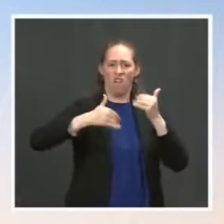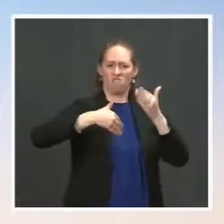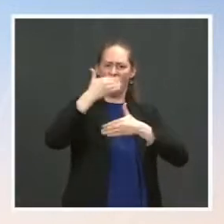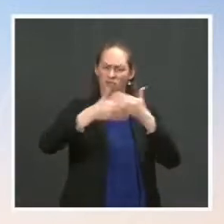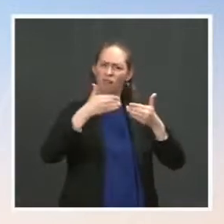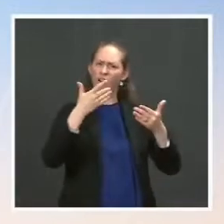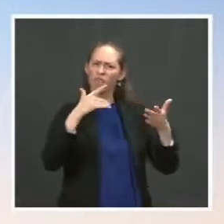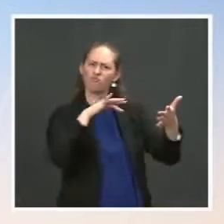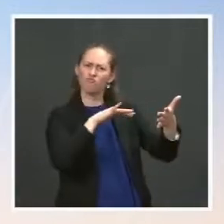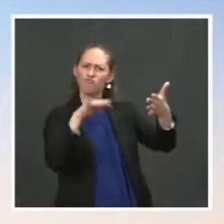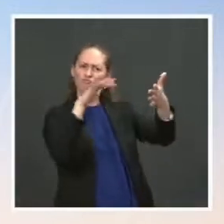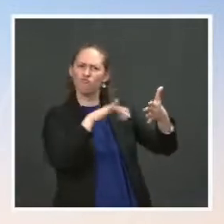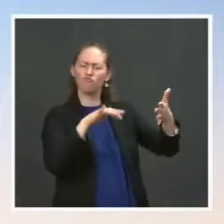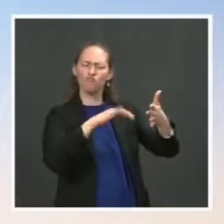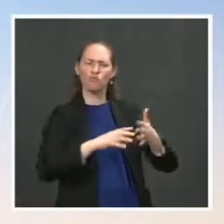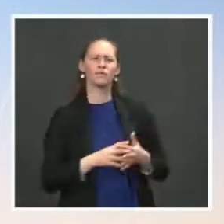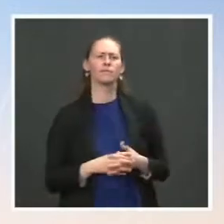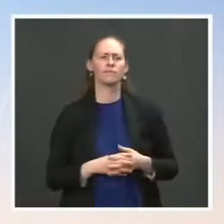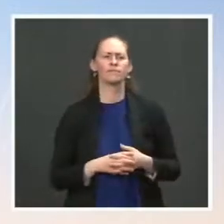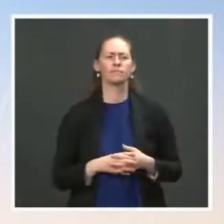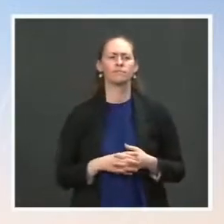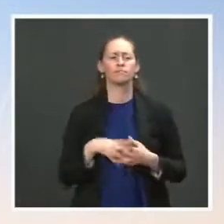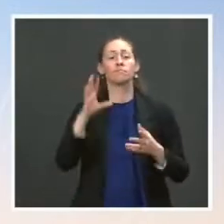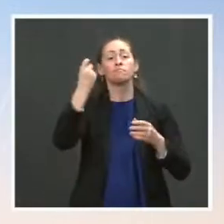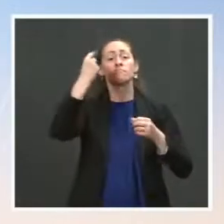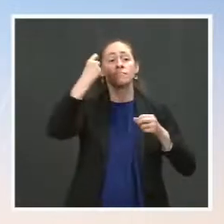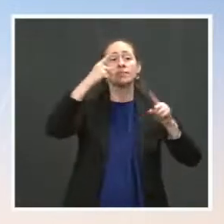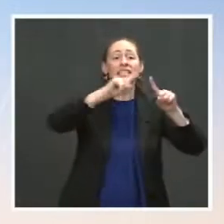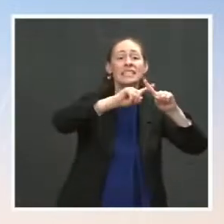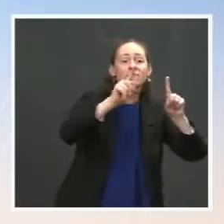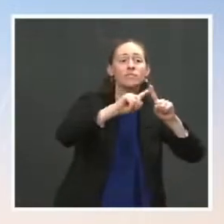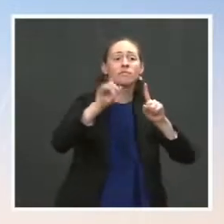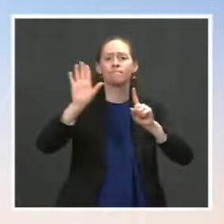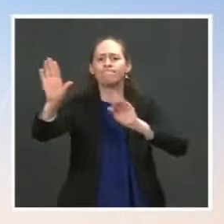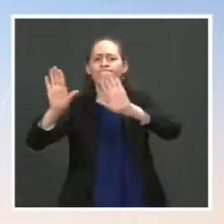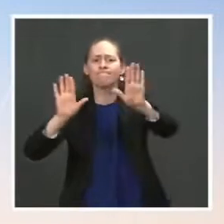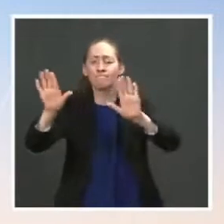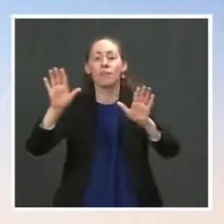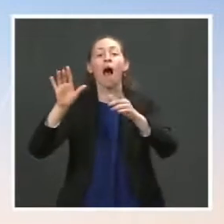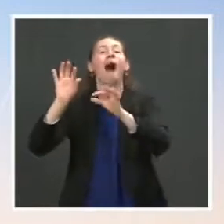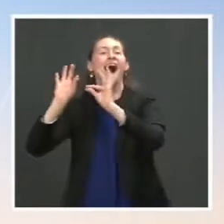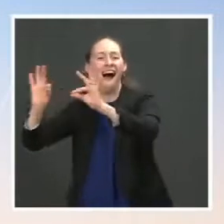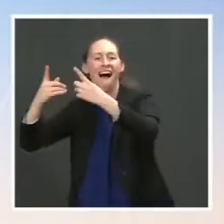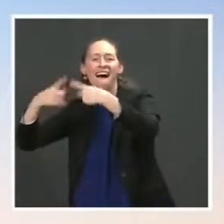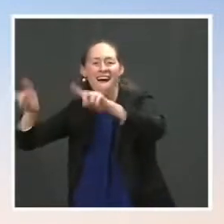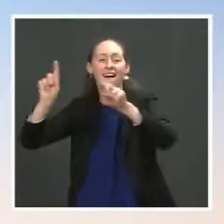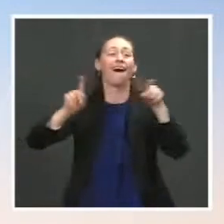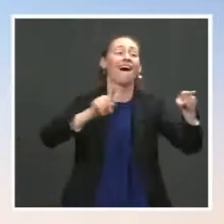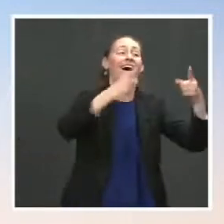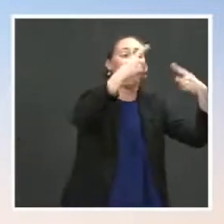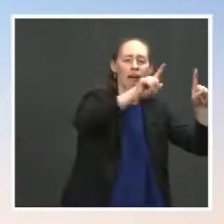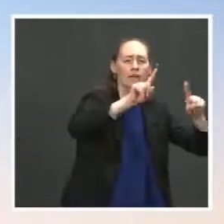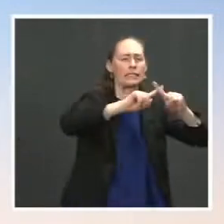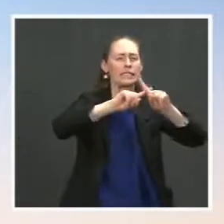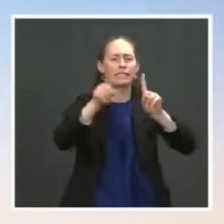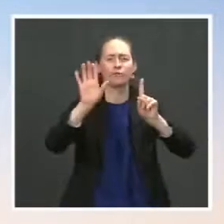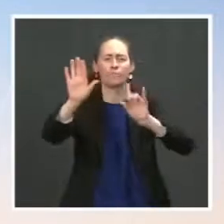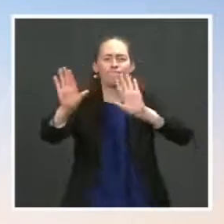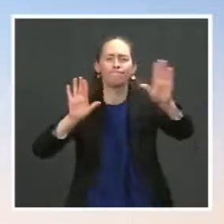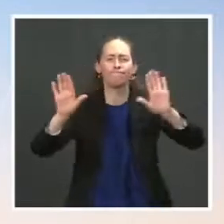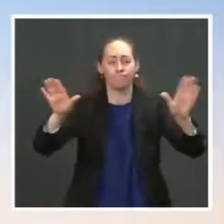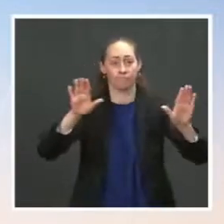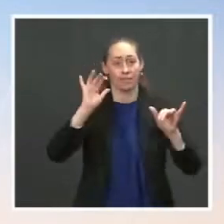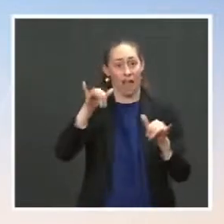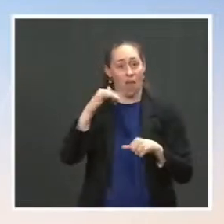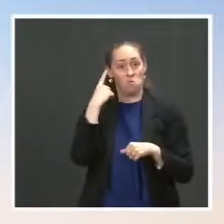think different solutions work differently for different parts of the country. It's not an example of something that's best designed here in Washington